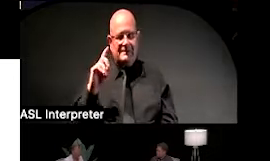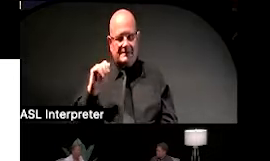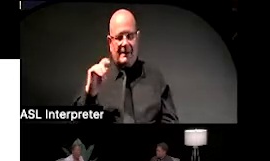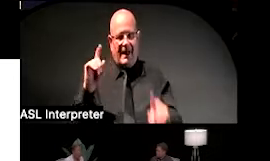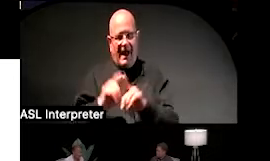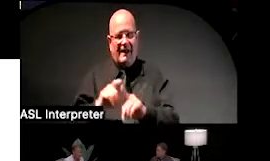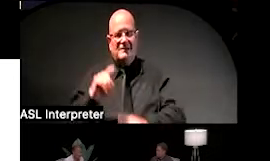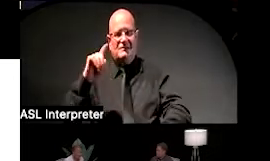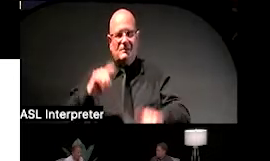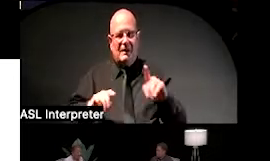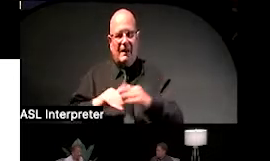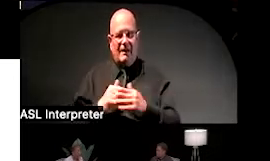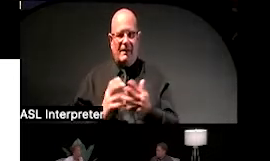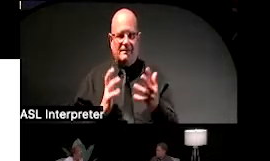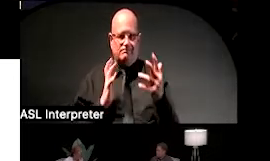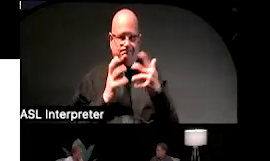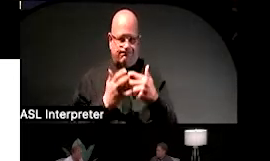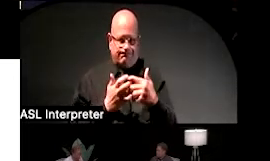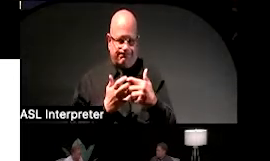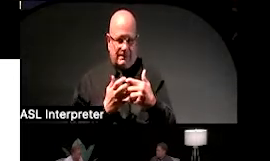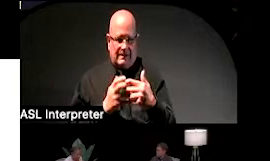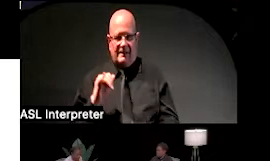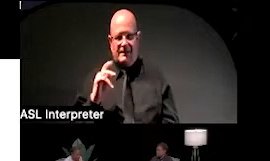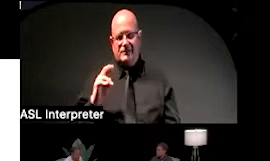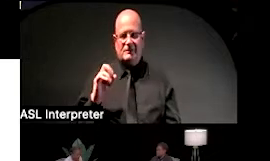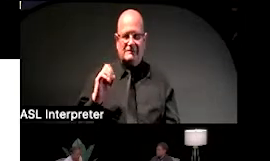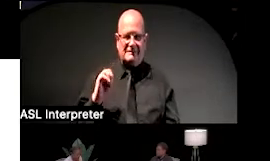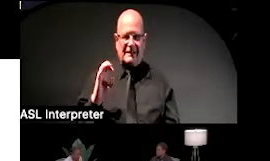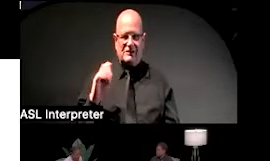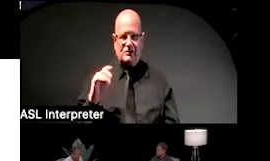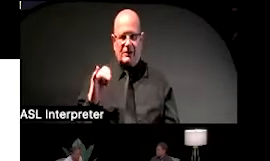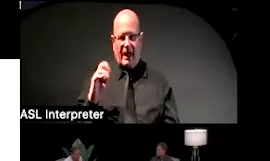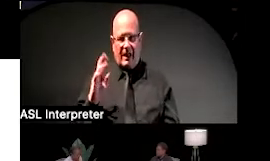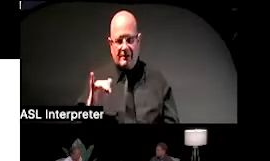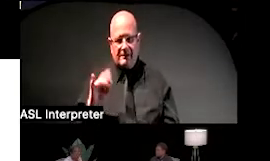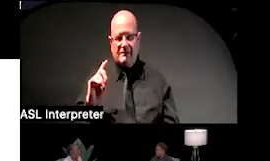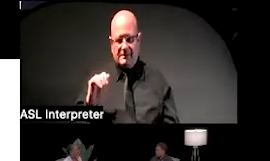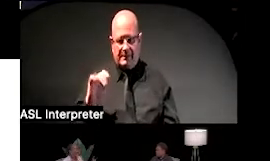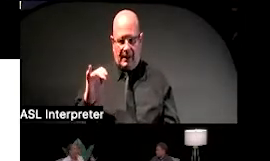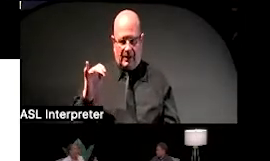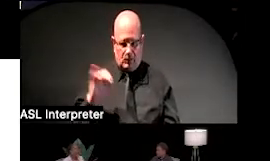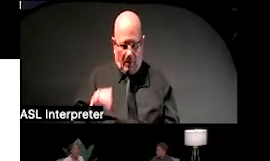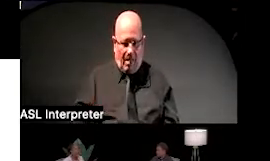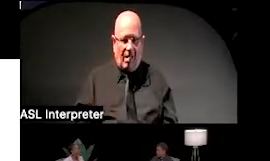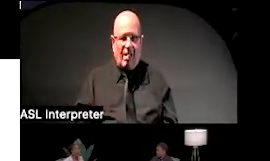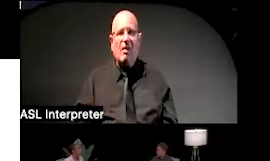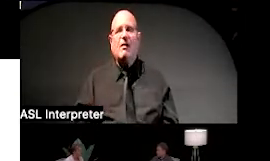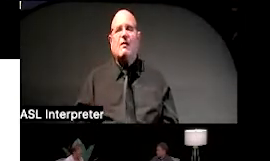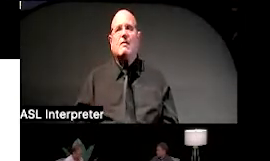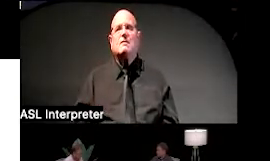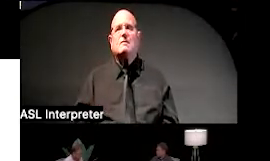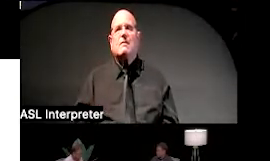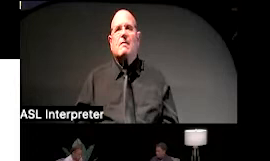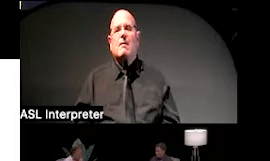and how it intersects the intersectionality of disability as well. And I'm gonna share with you a